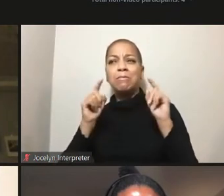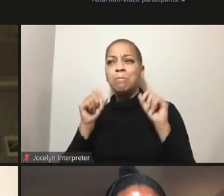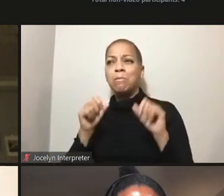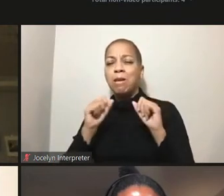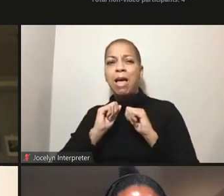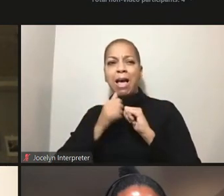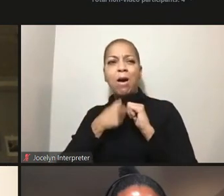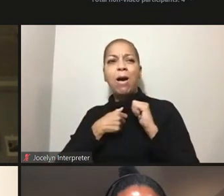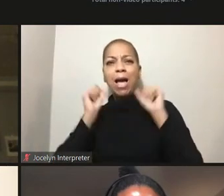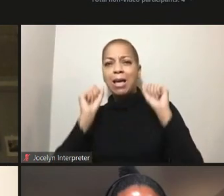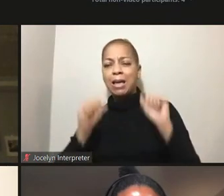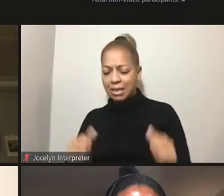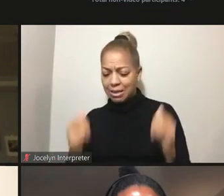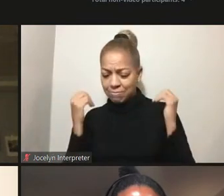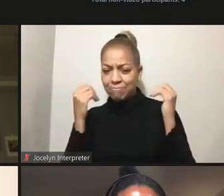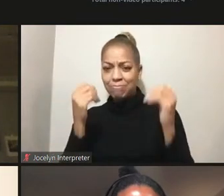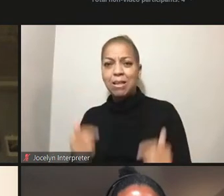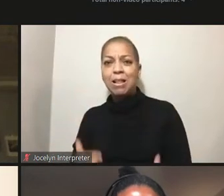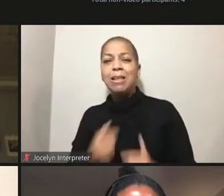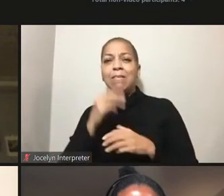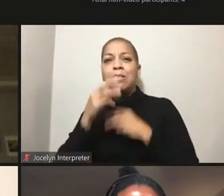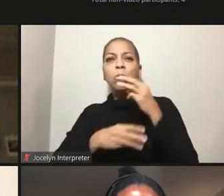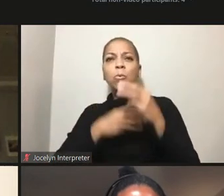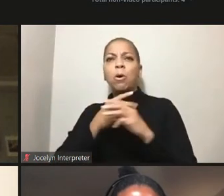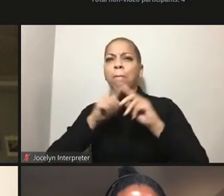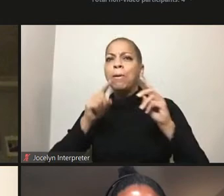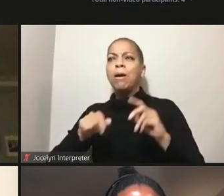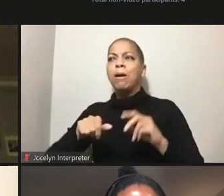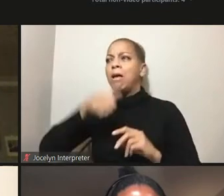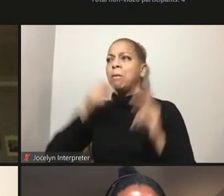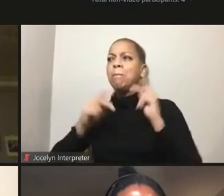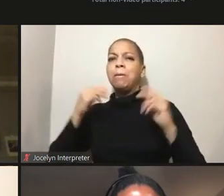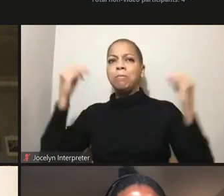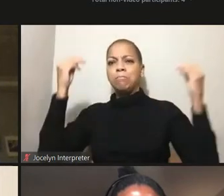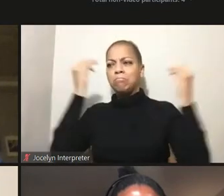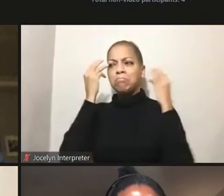world, and no one else is talking to me about this.